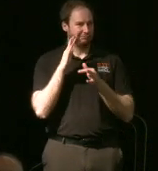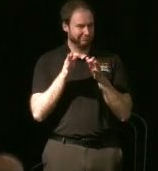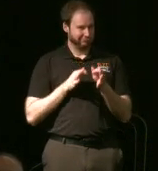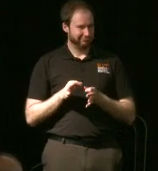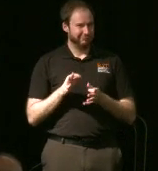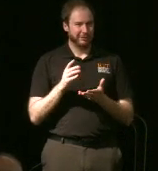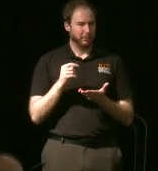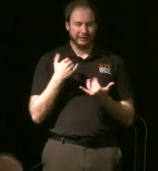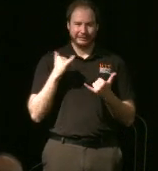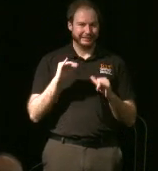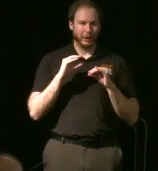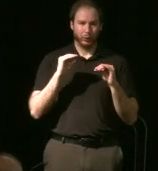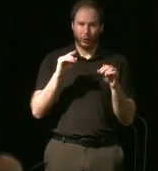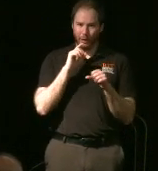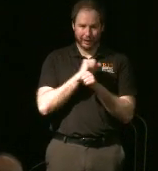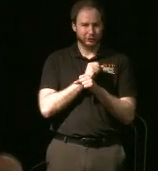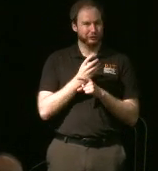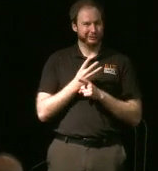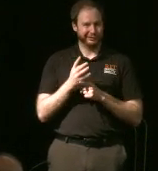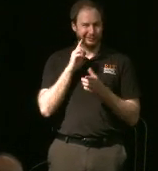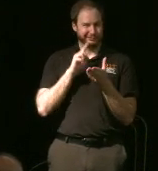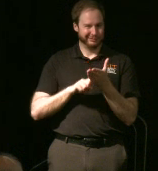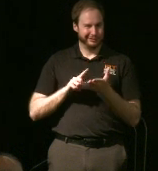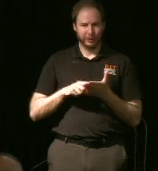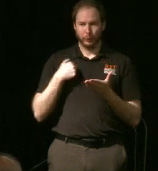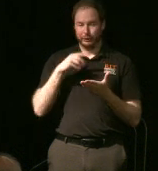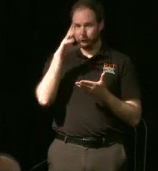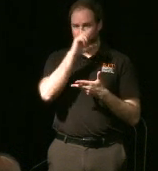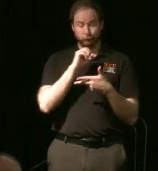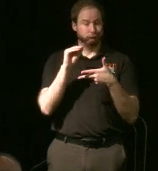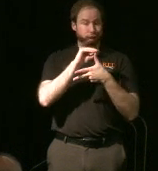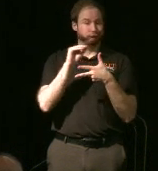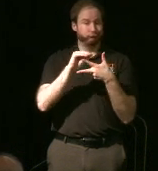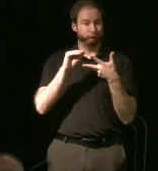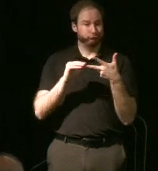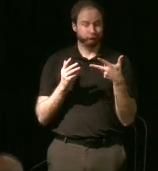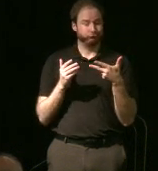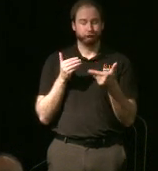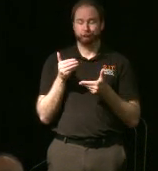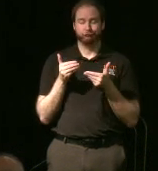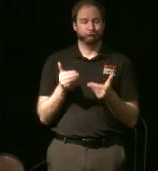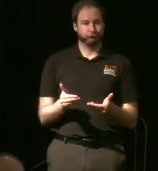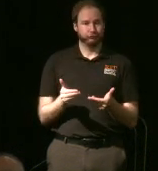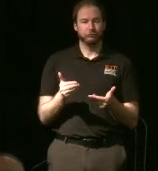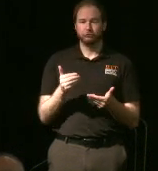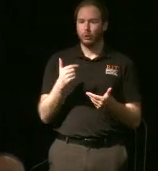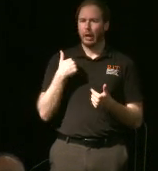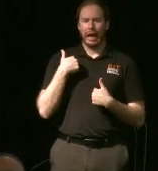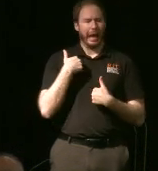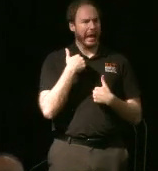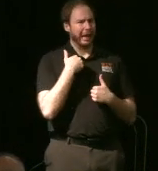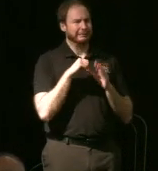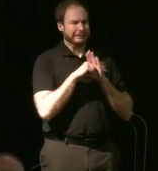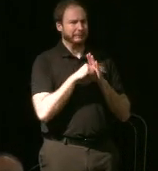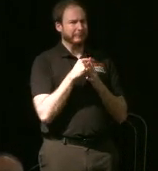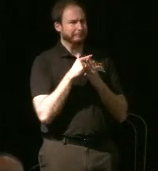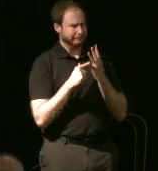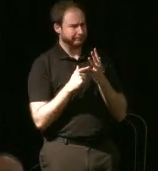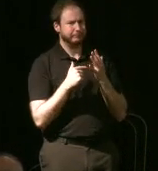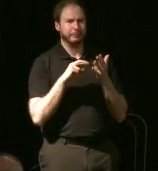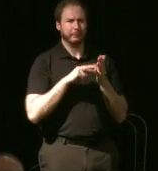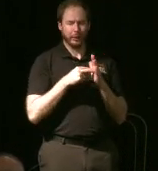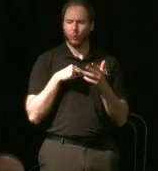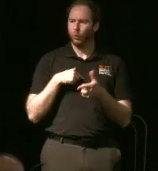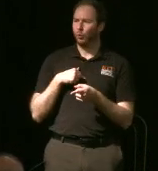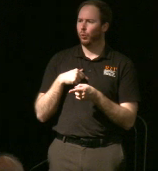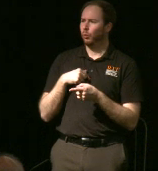good genetics, people tried to fit into one of these categories. And everybody said, well, I have these symptoms, I'm in Usher 1.